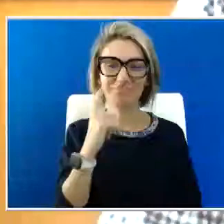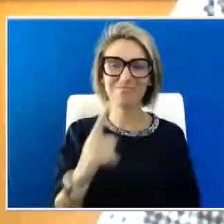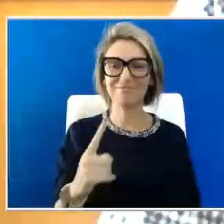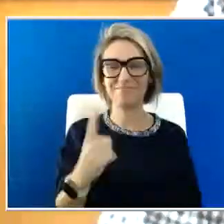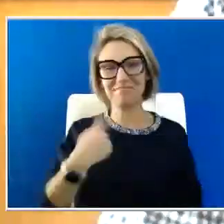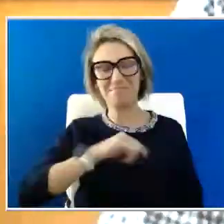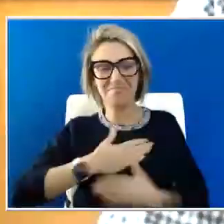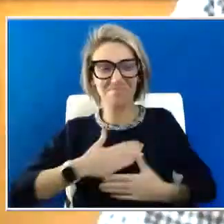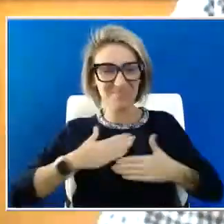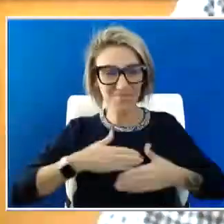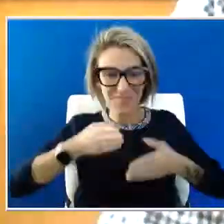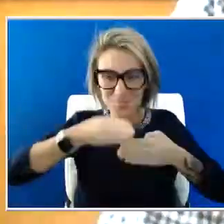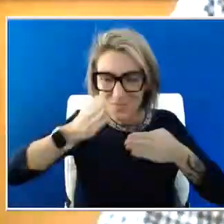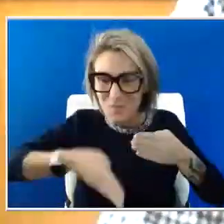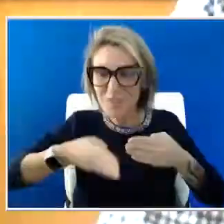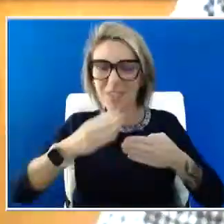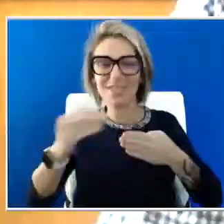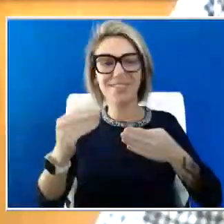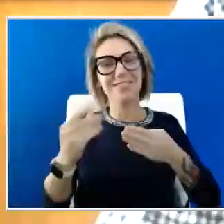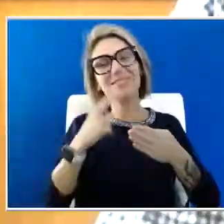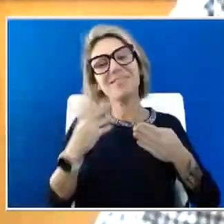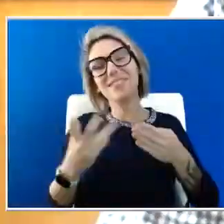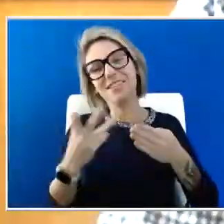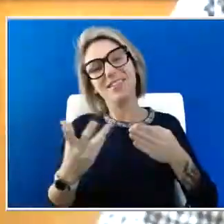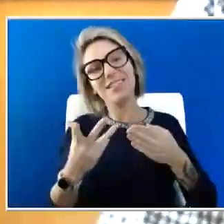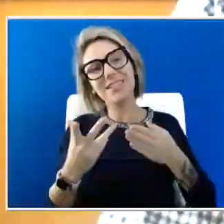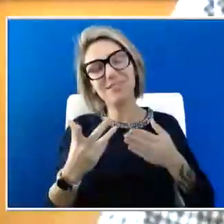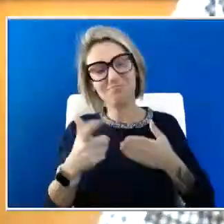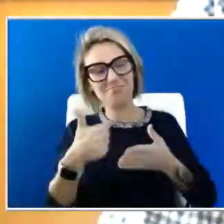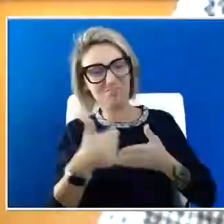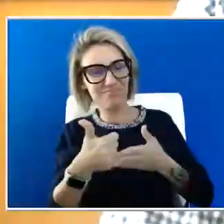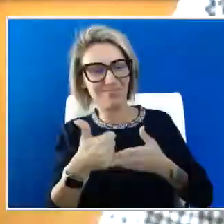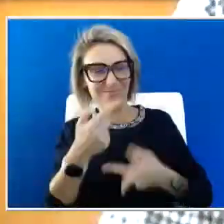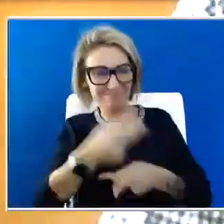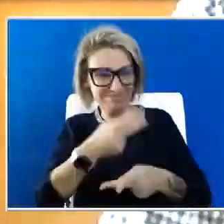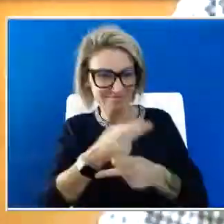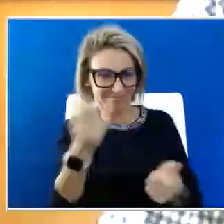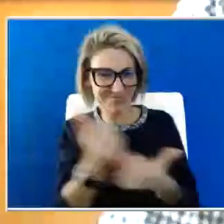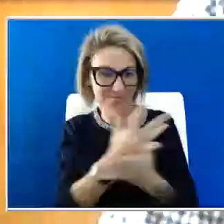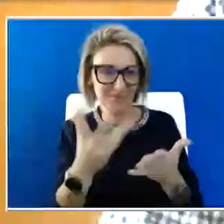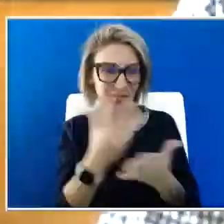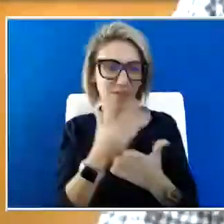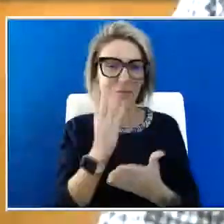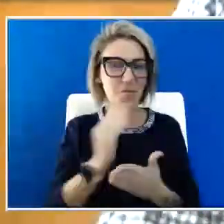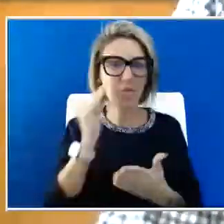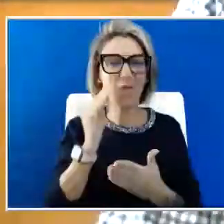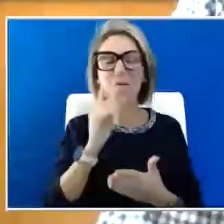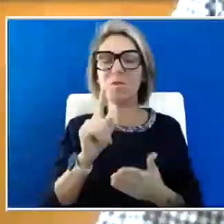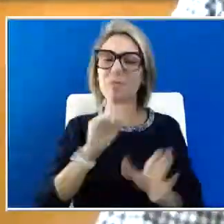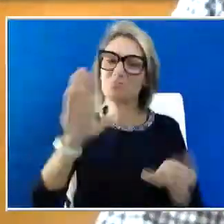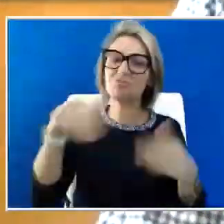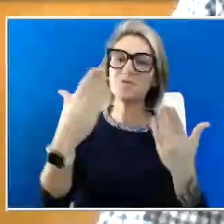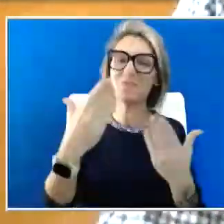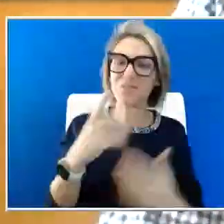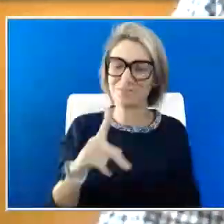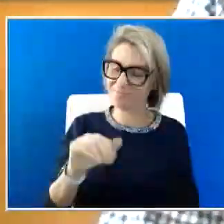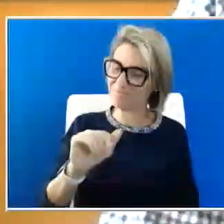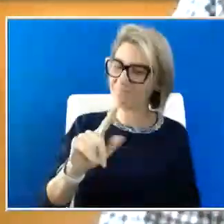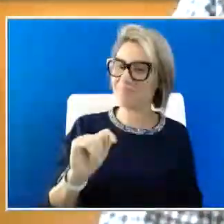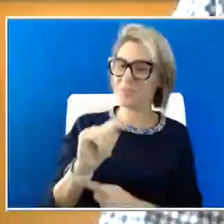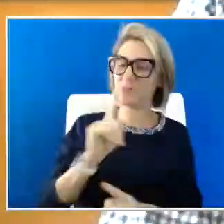of our weekends and we could kind of keep things intact on the home front too. And so it gave Pat really great